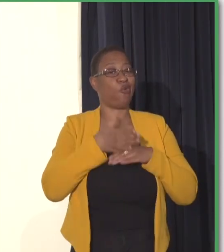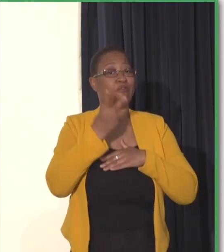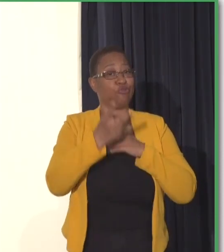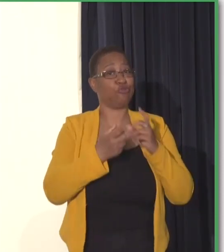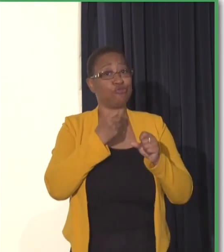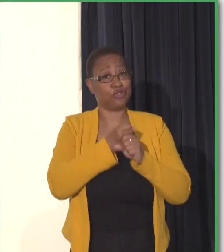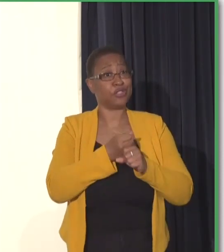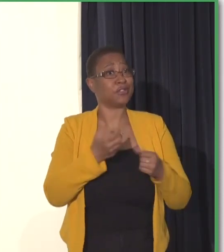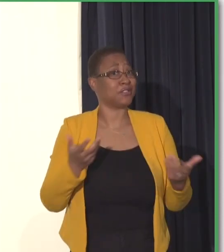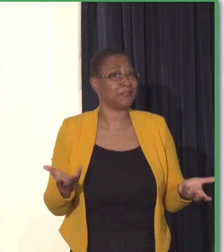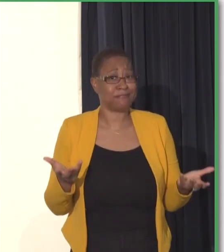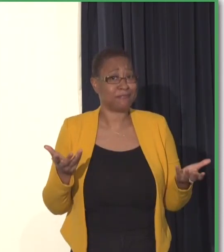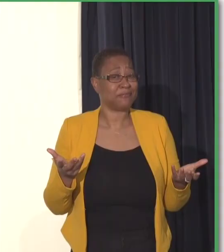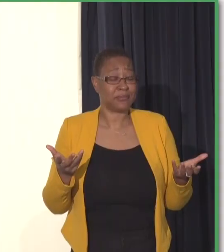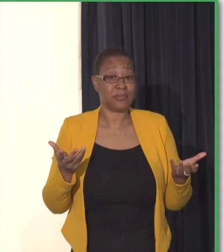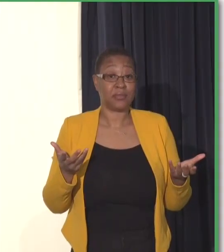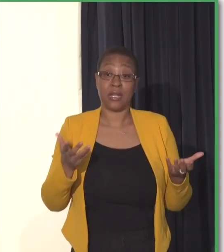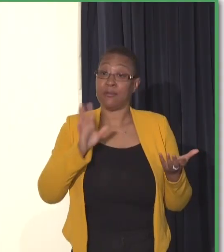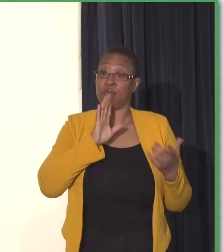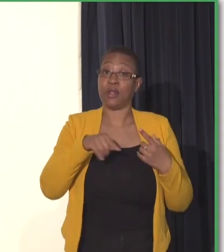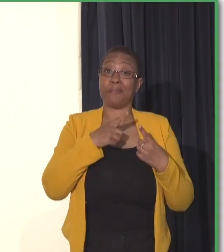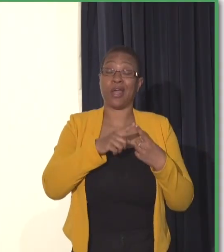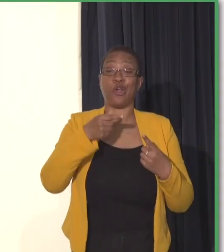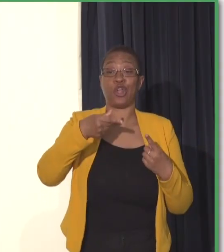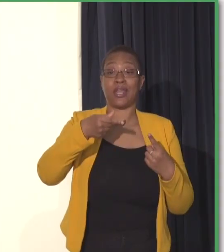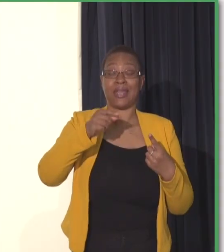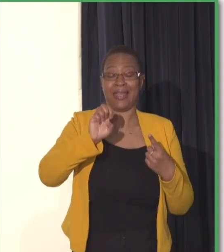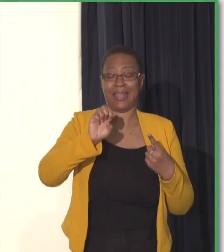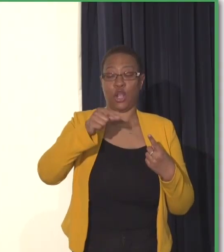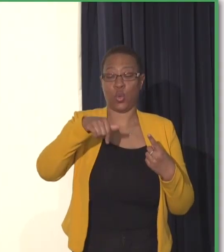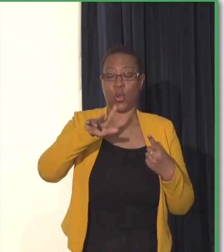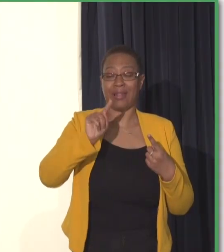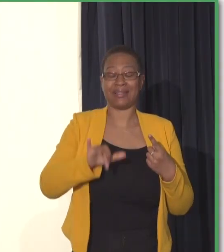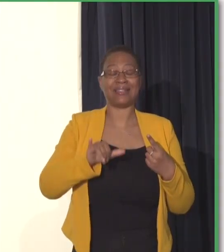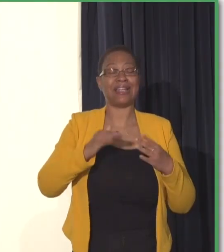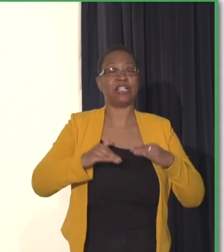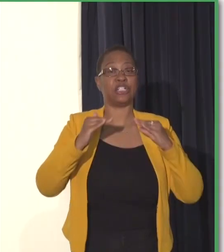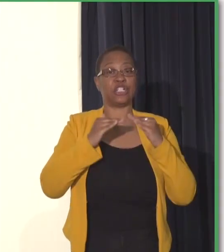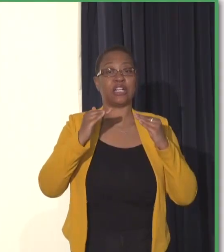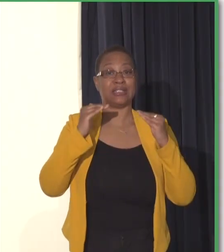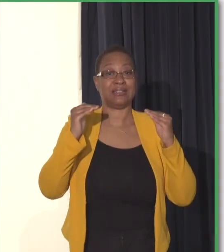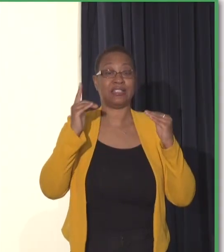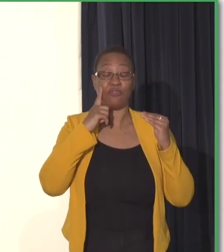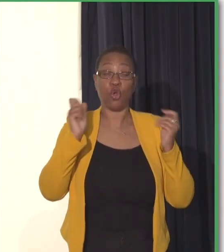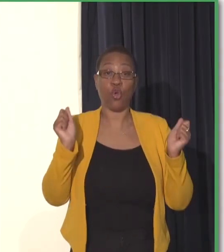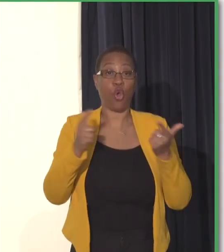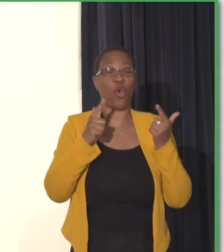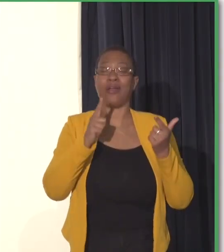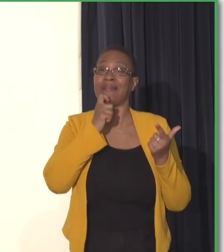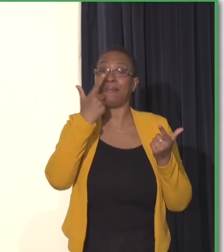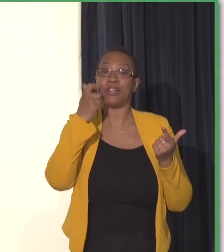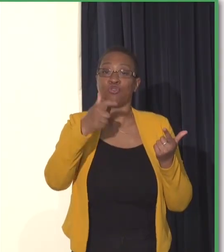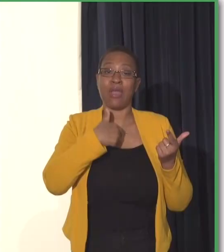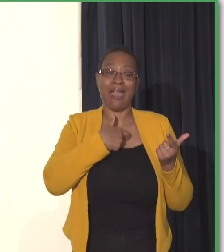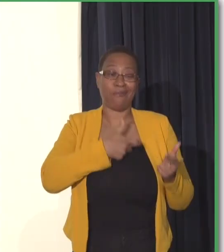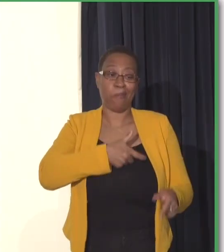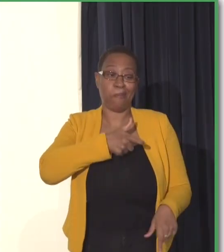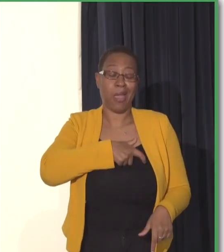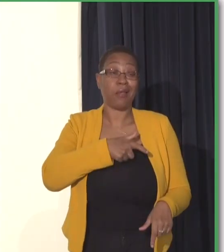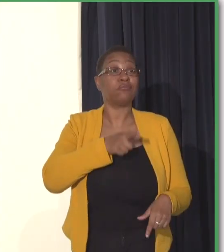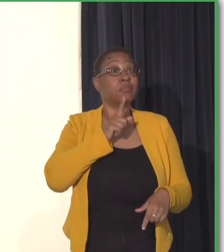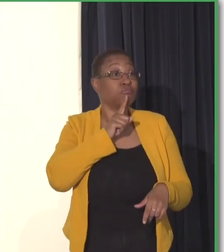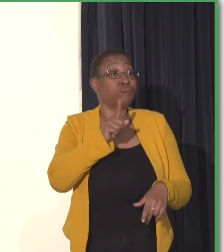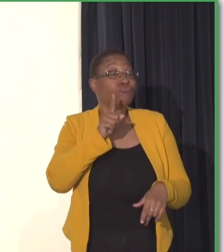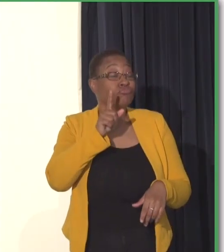about equality, justice for all, not because you have a badge. And let me say, there's some great Detroit